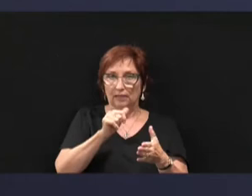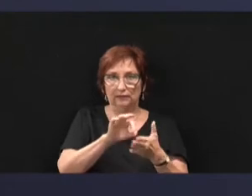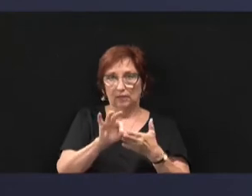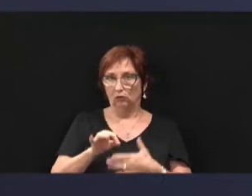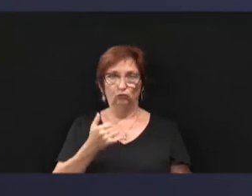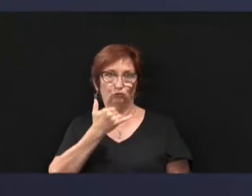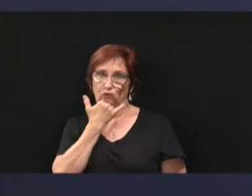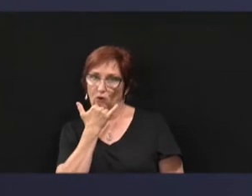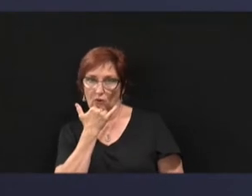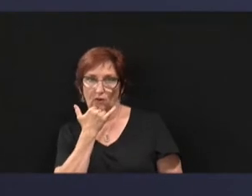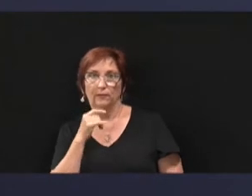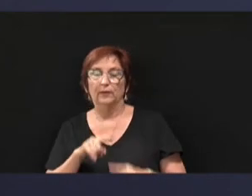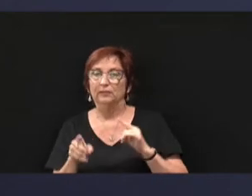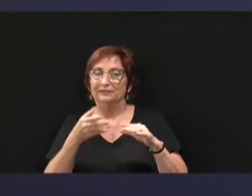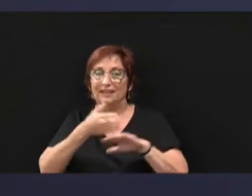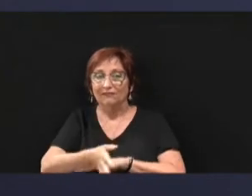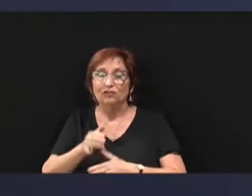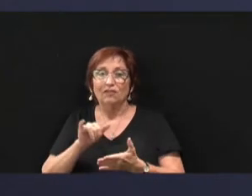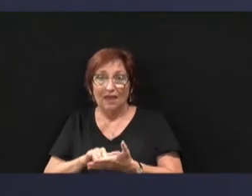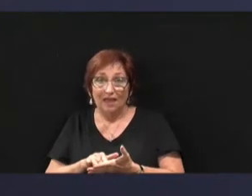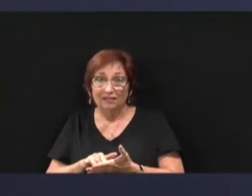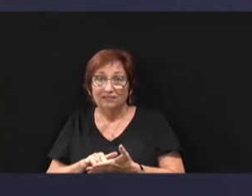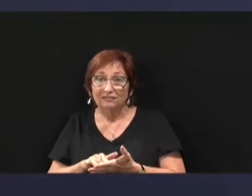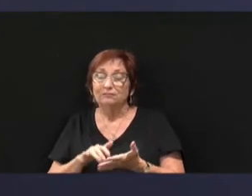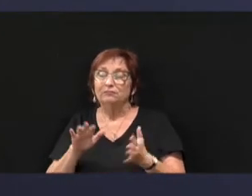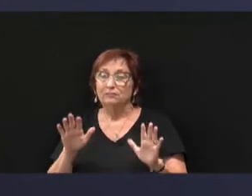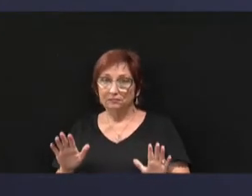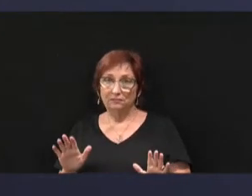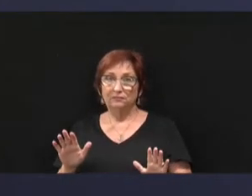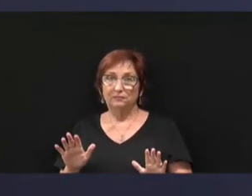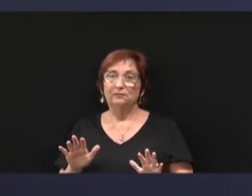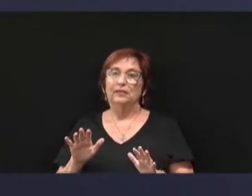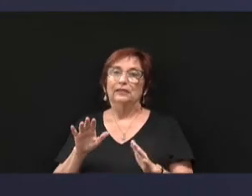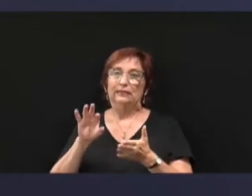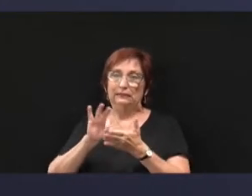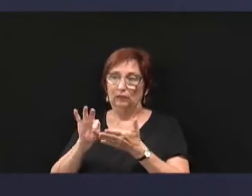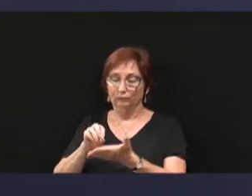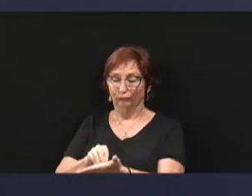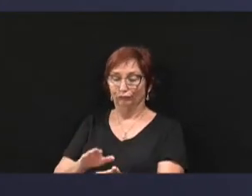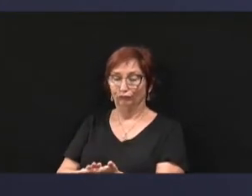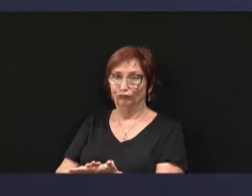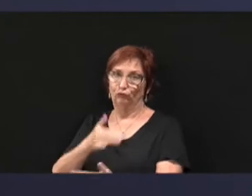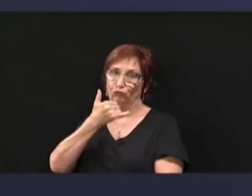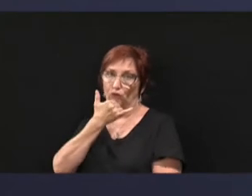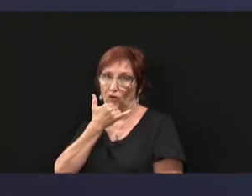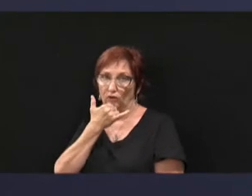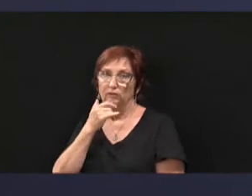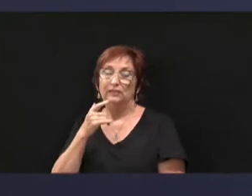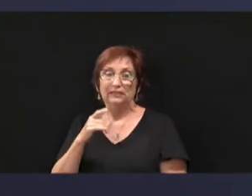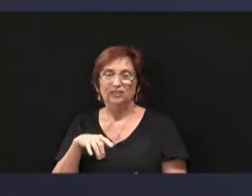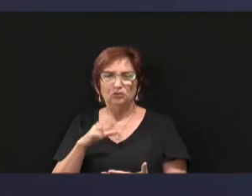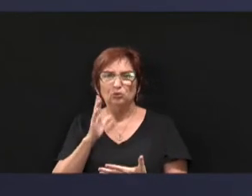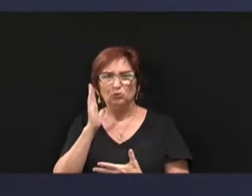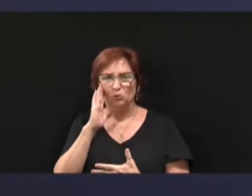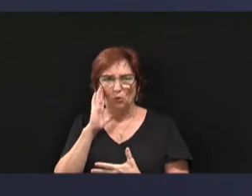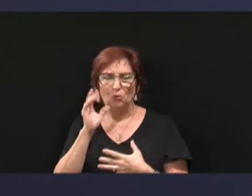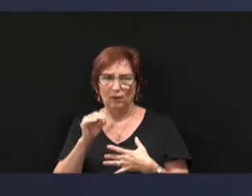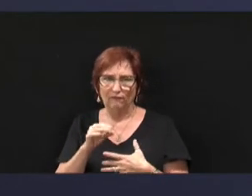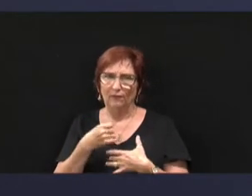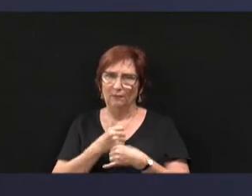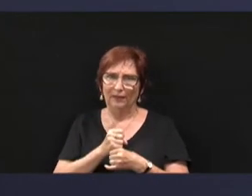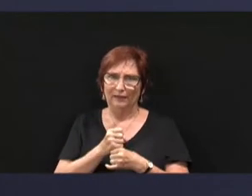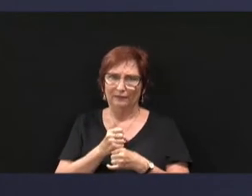It's very telling if they're having to self-correct. It's very telling if they're making mistakes.